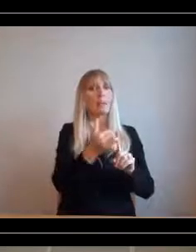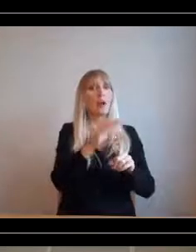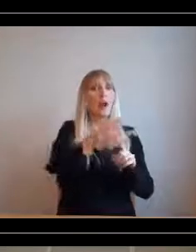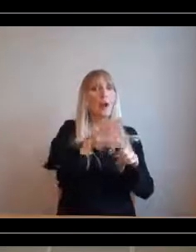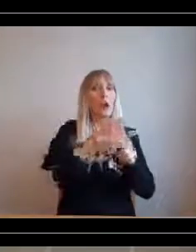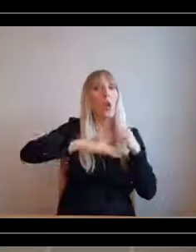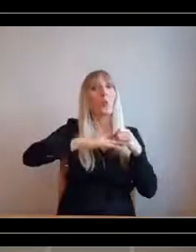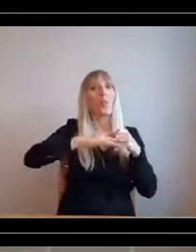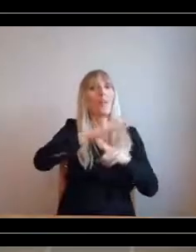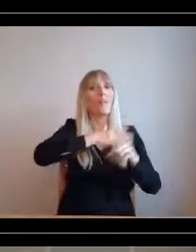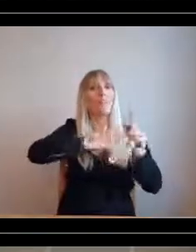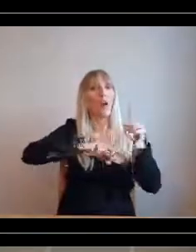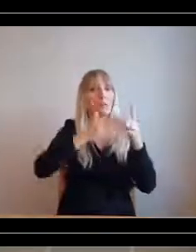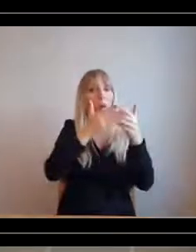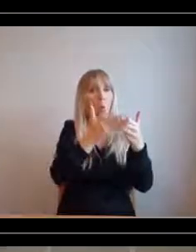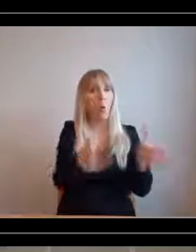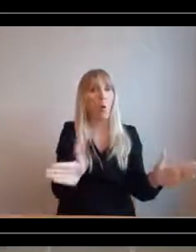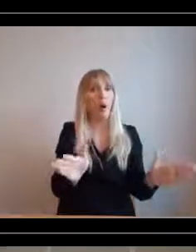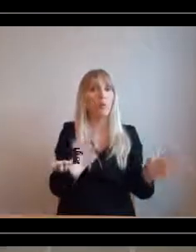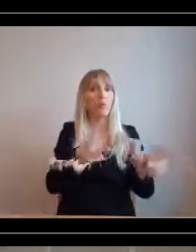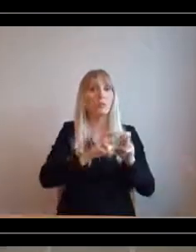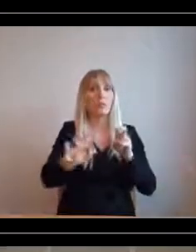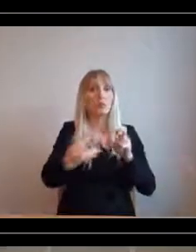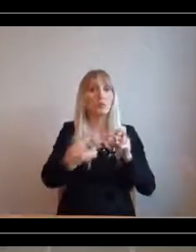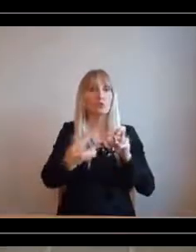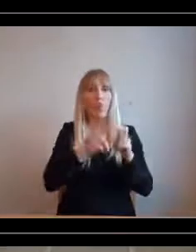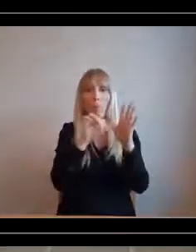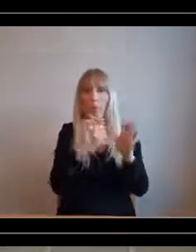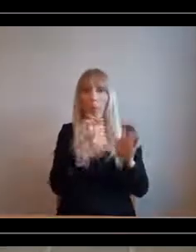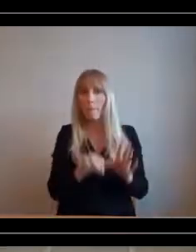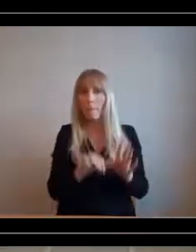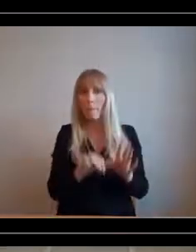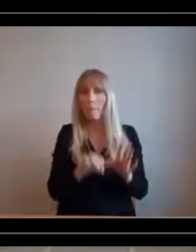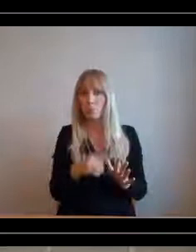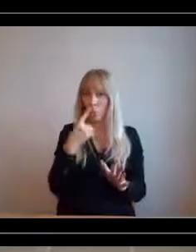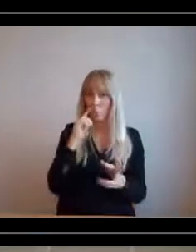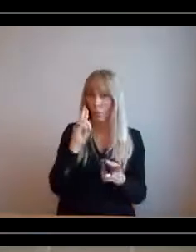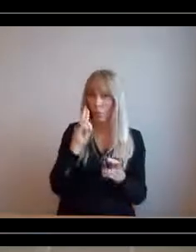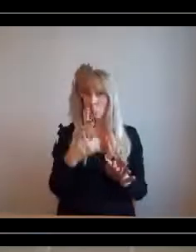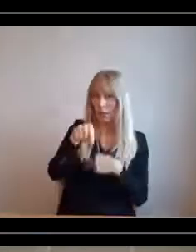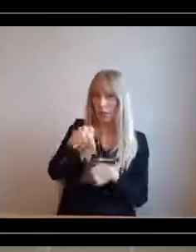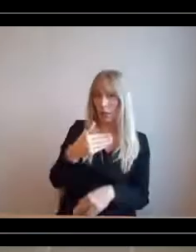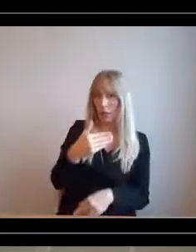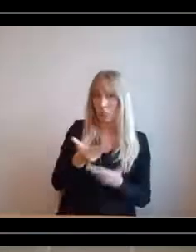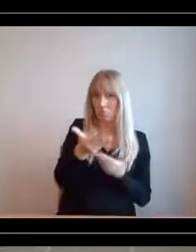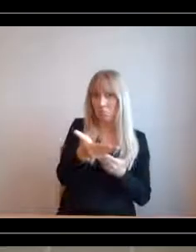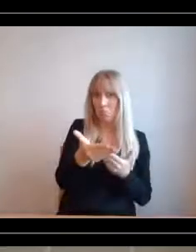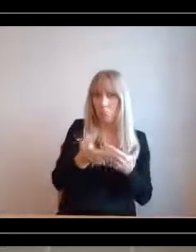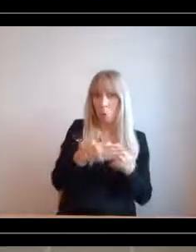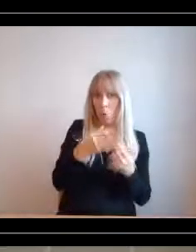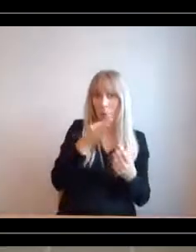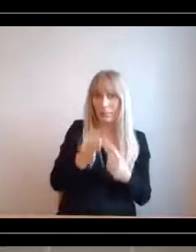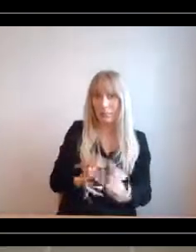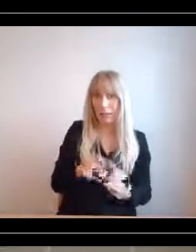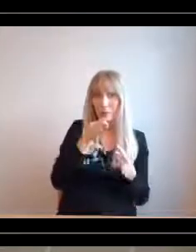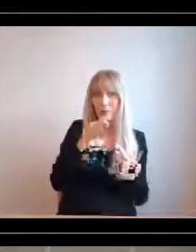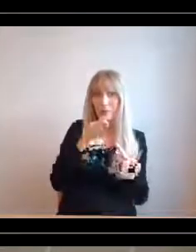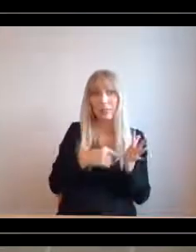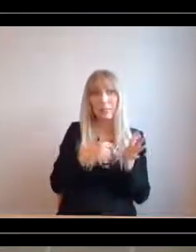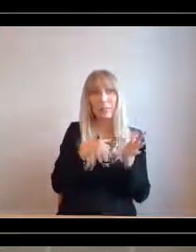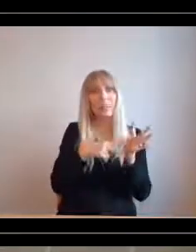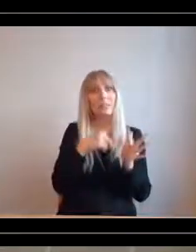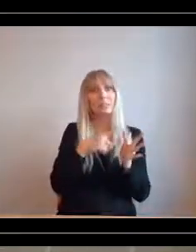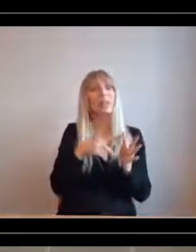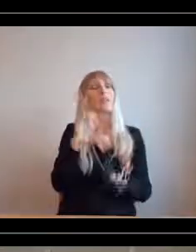environment and its wider transport implications. Is there something some more detail you can add around that, Steve? Okay,